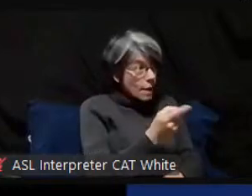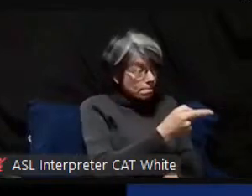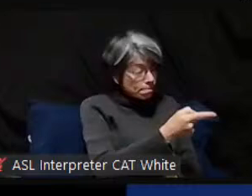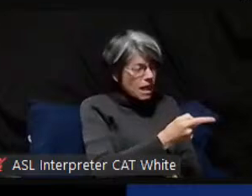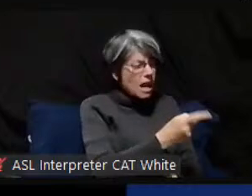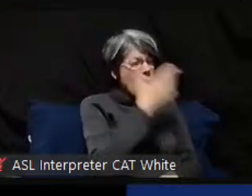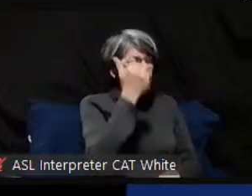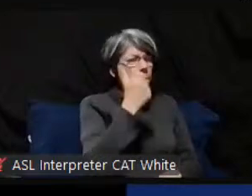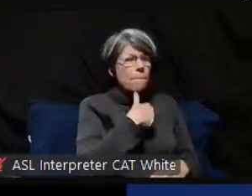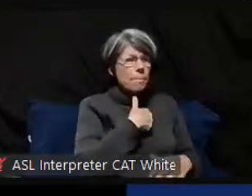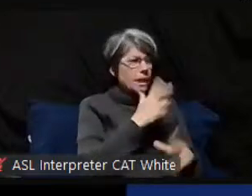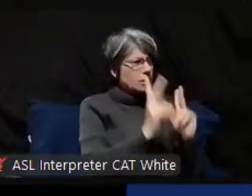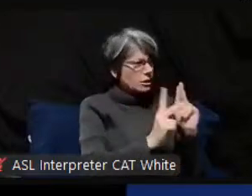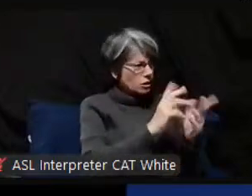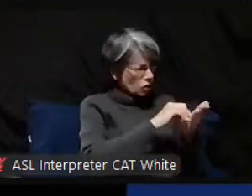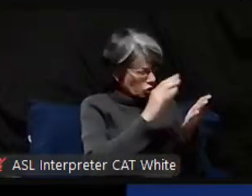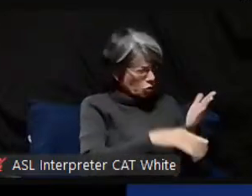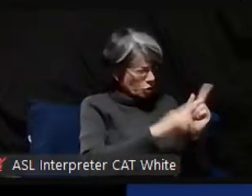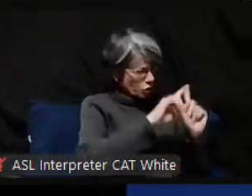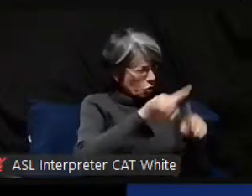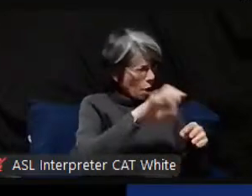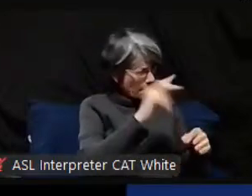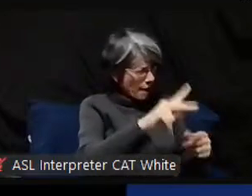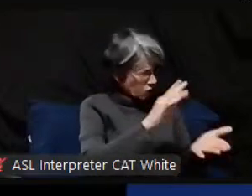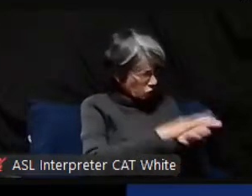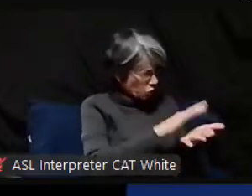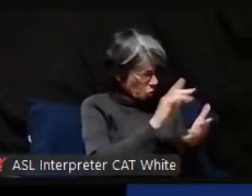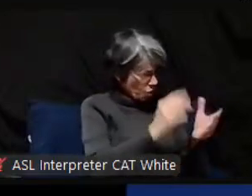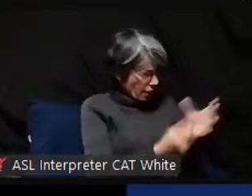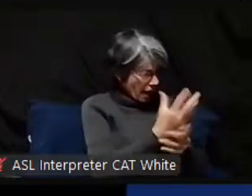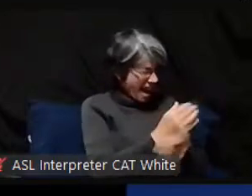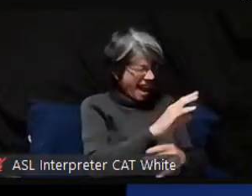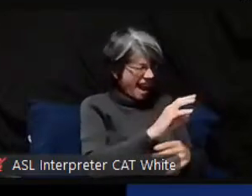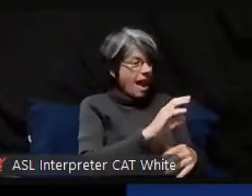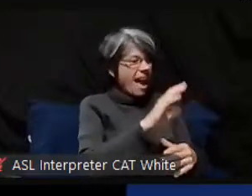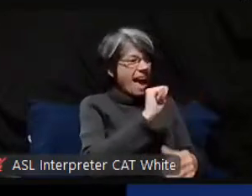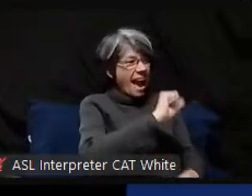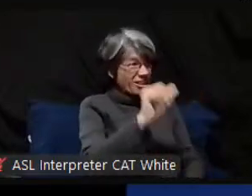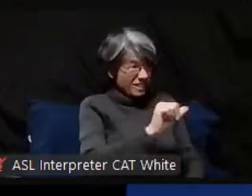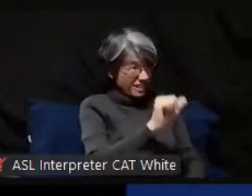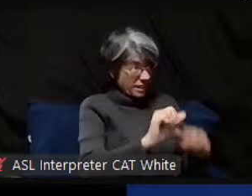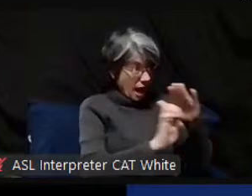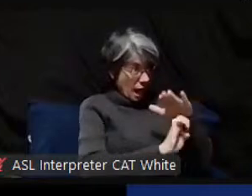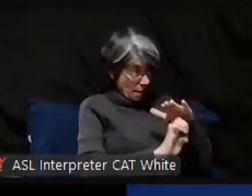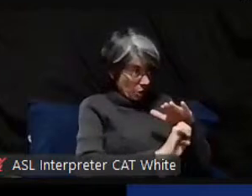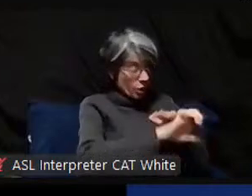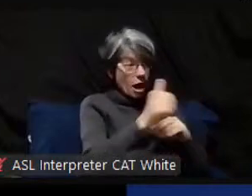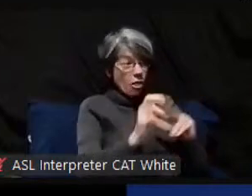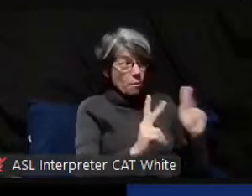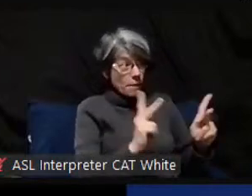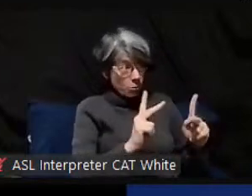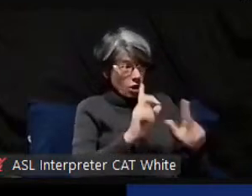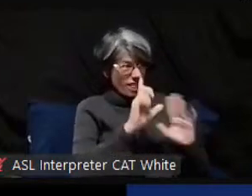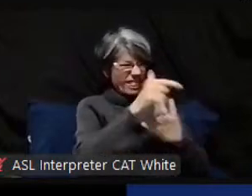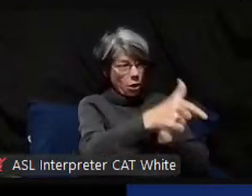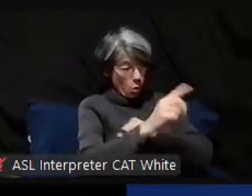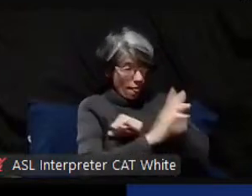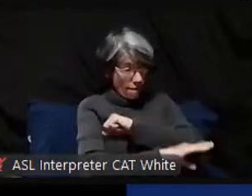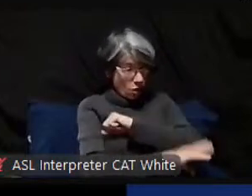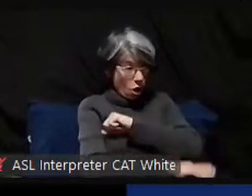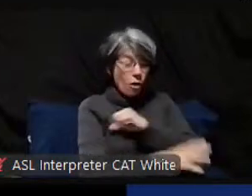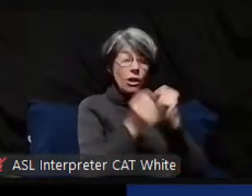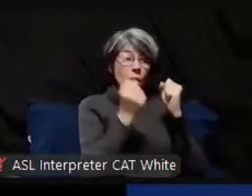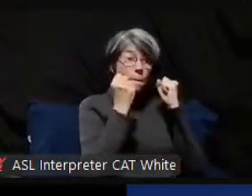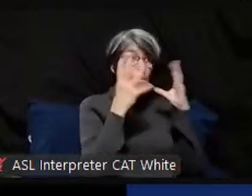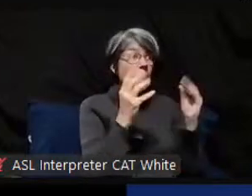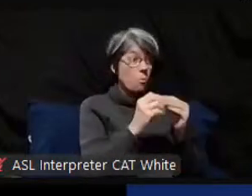students are to return to campus this spring, Altadena Elementary, and others in the fall, and there are many